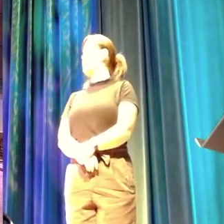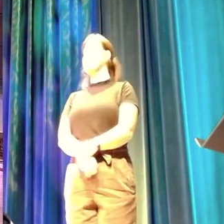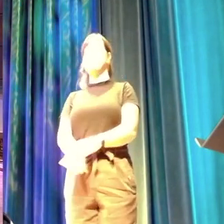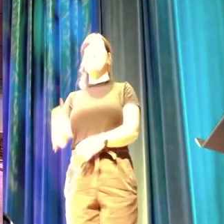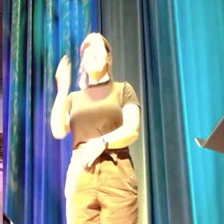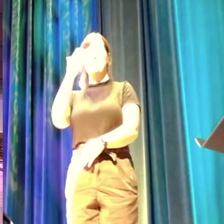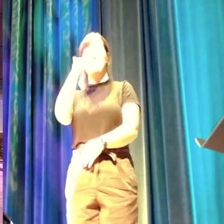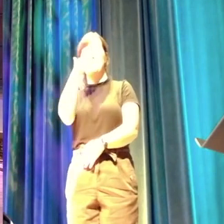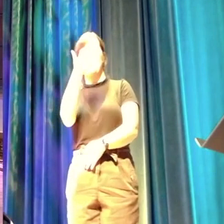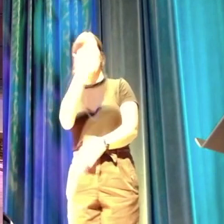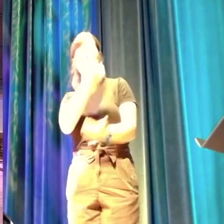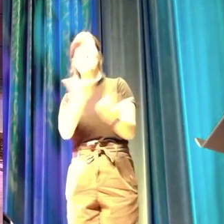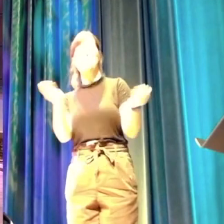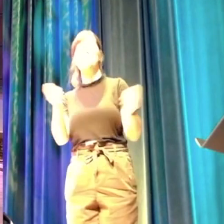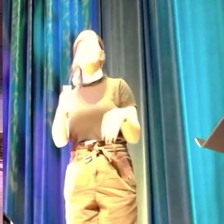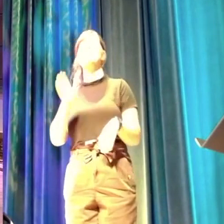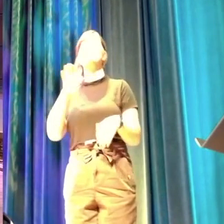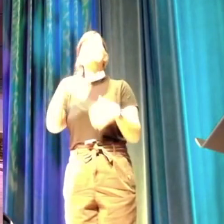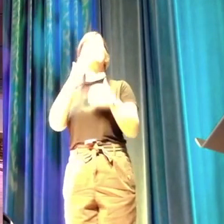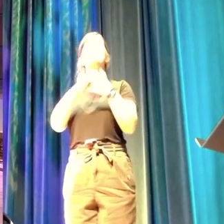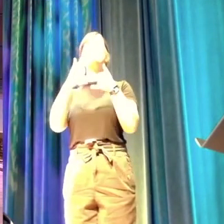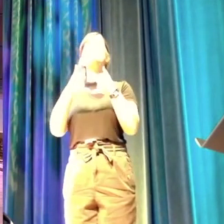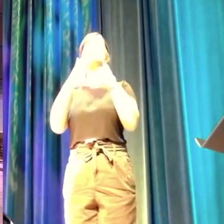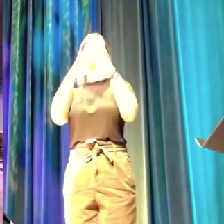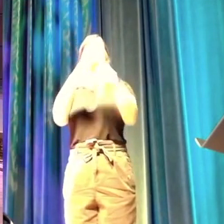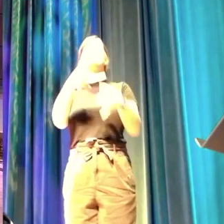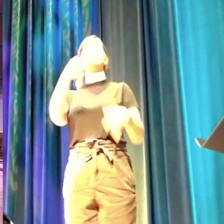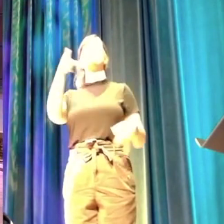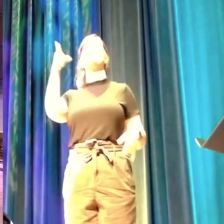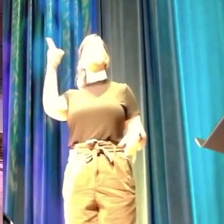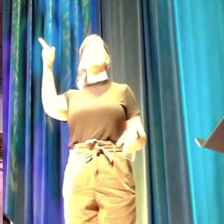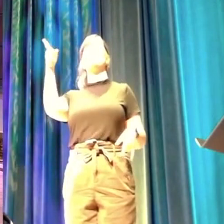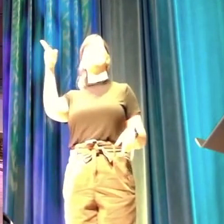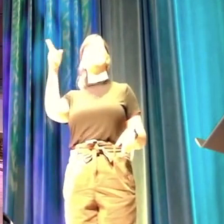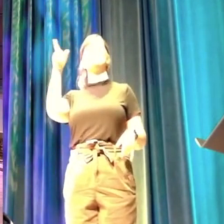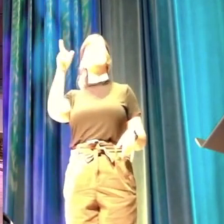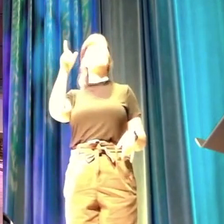Thank you, everyone. Our next award recipient is